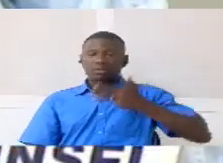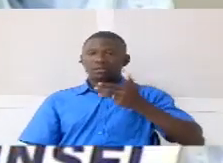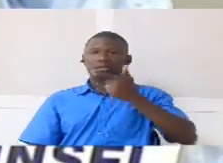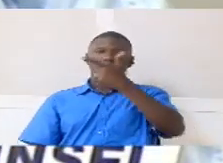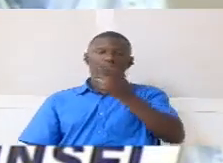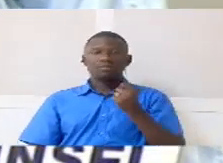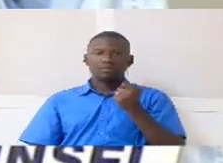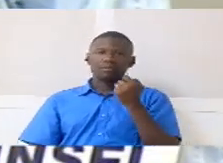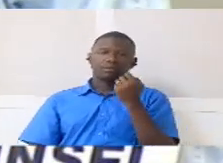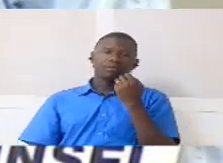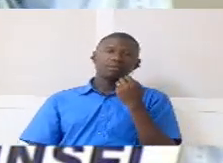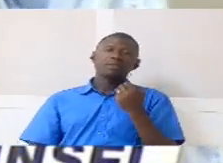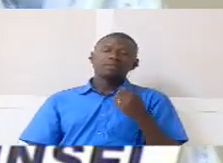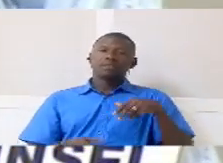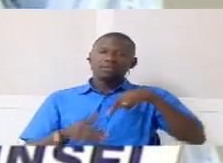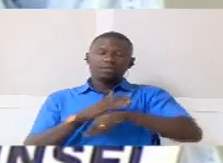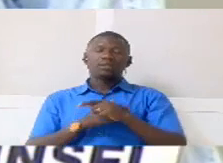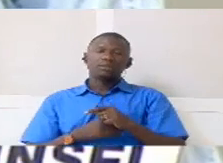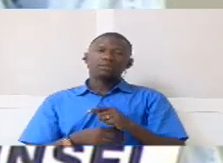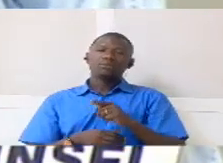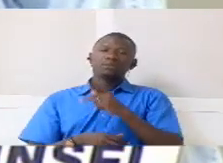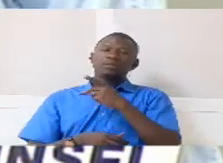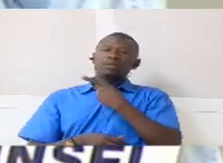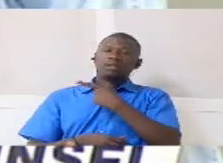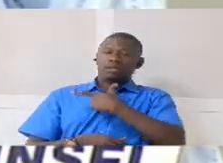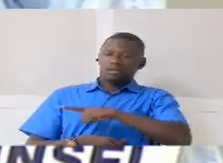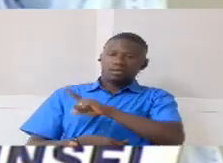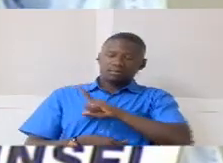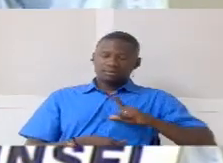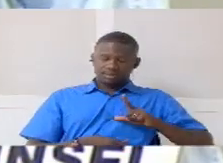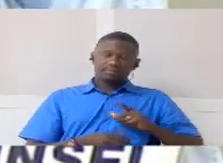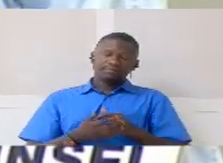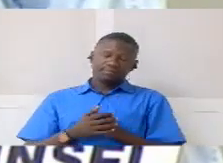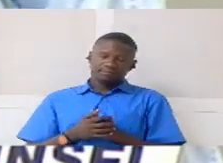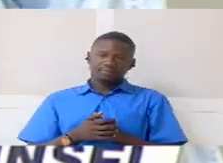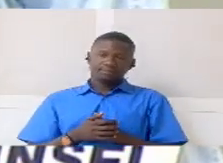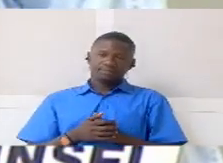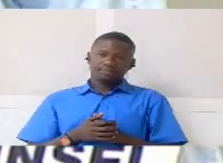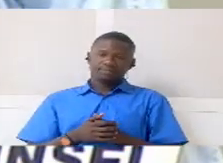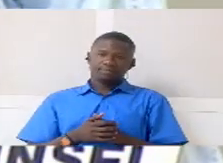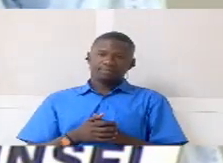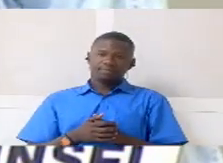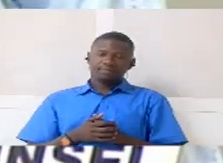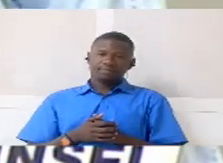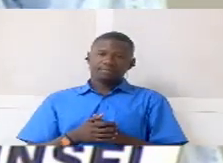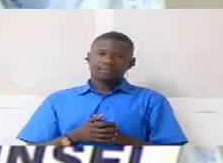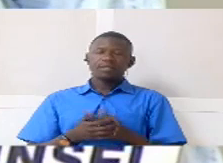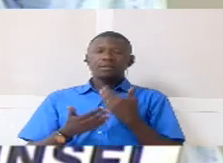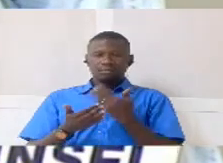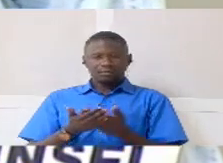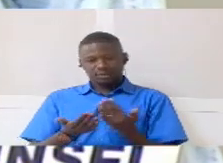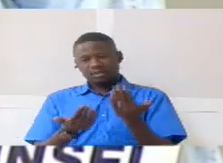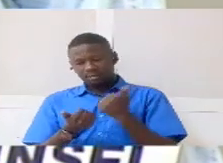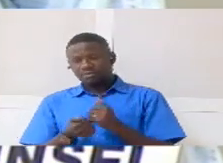1970 in Kombolamen. Thank you very much. And Sulkoinumbara. Kindly give us your